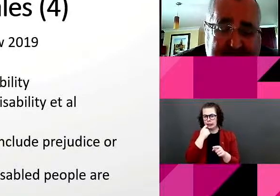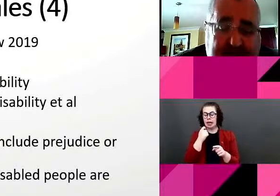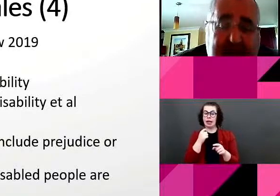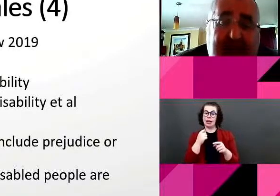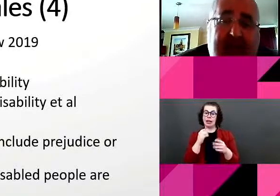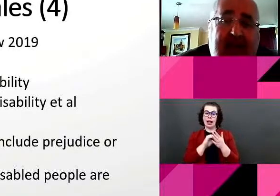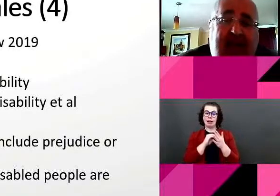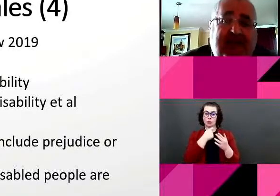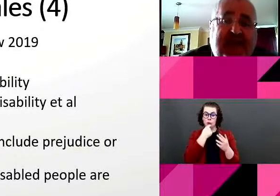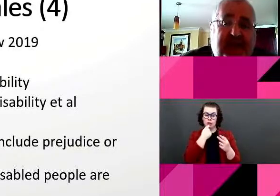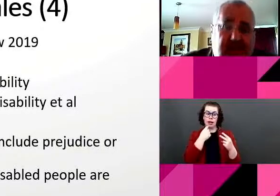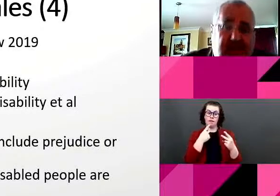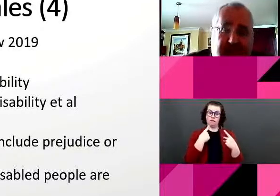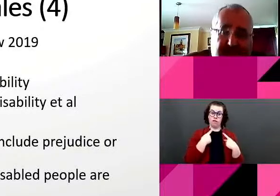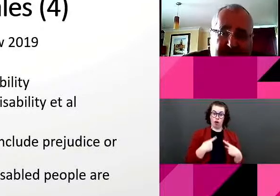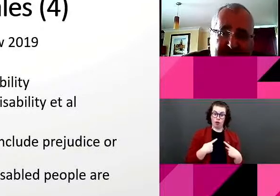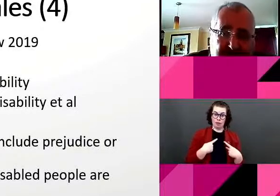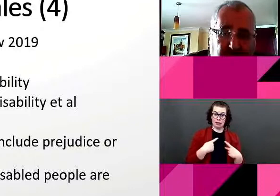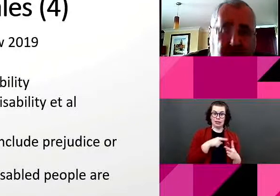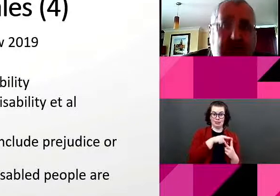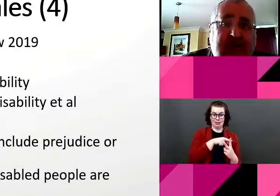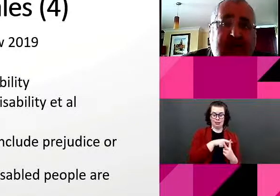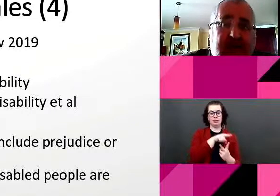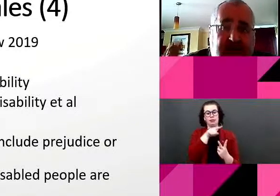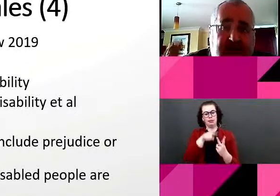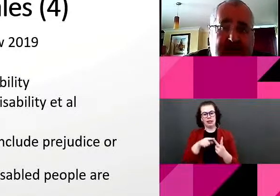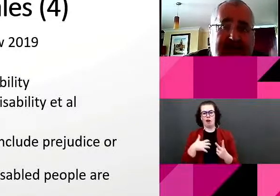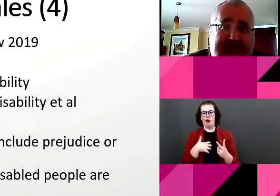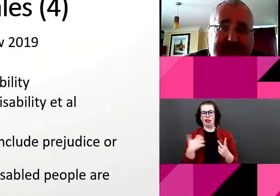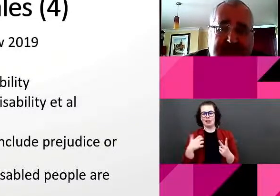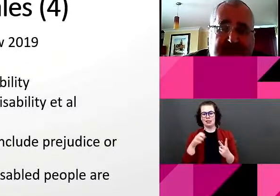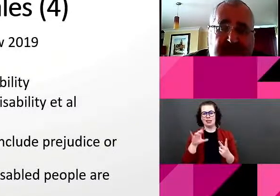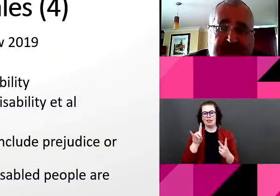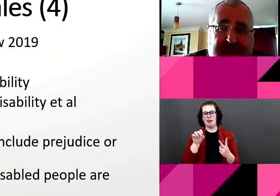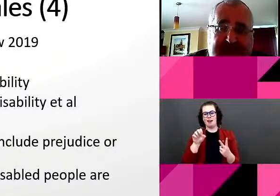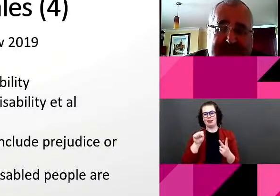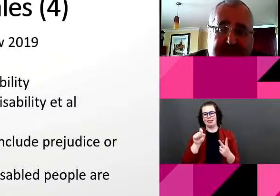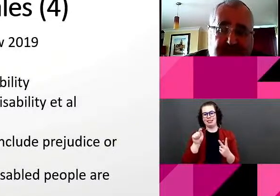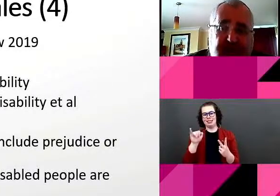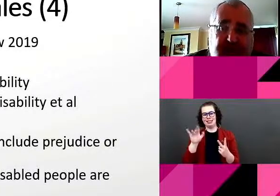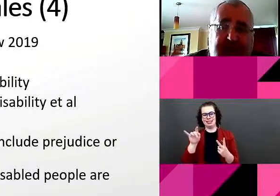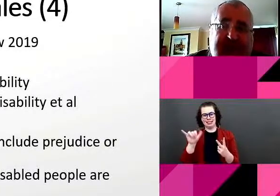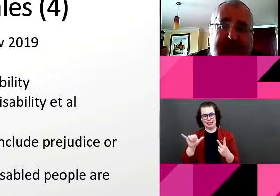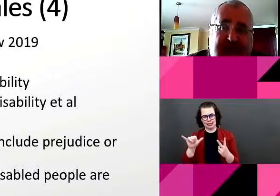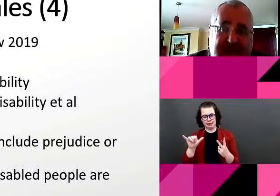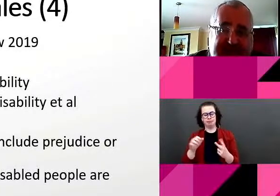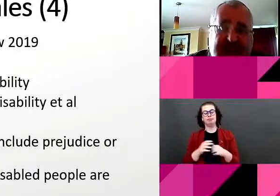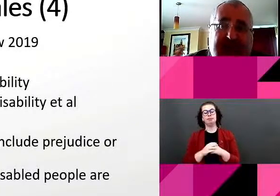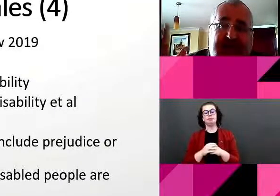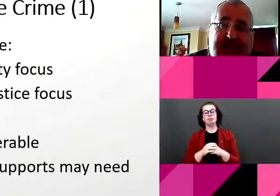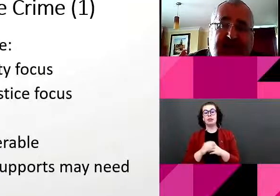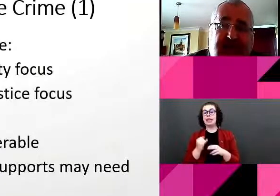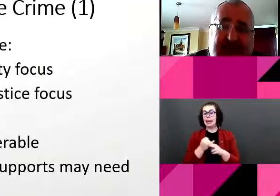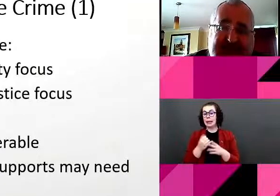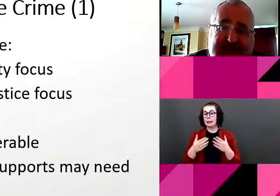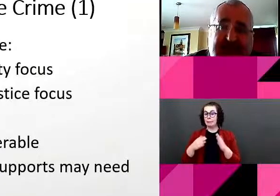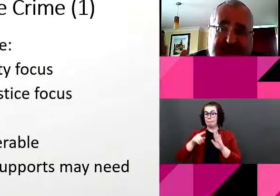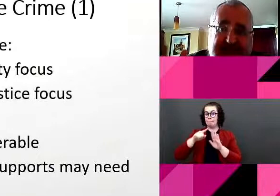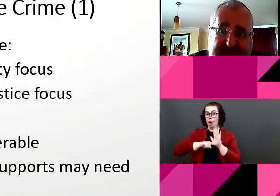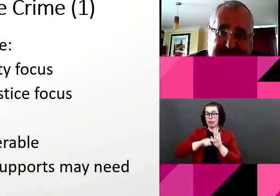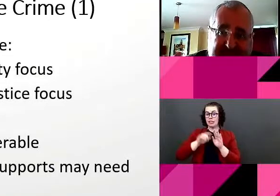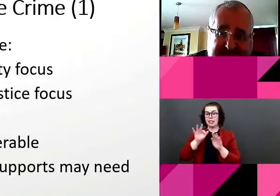hostility. As you will well know, there are, in a sense, in public policy, two paradigms that